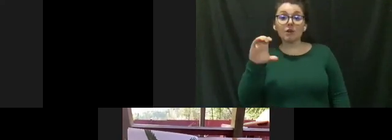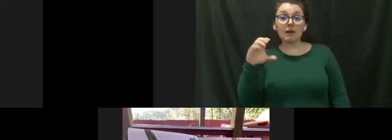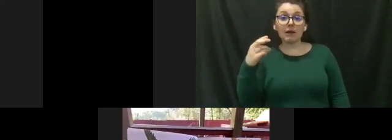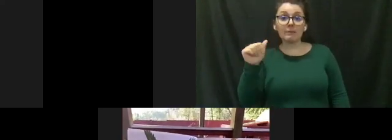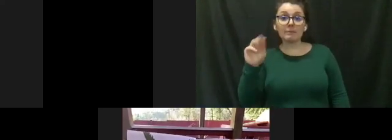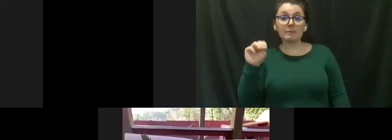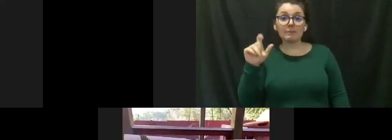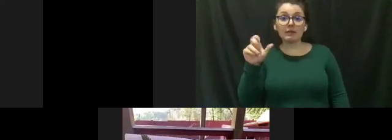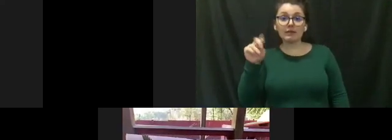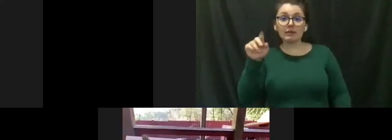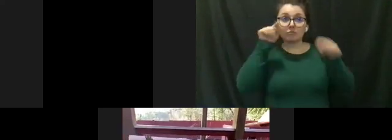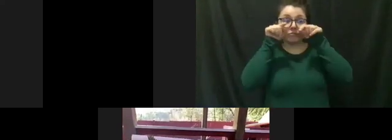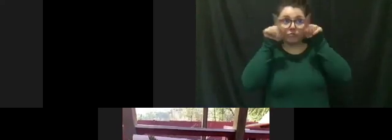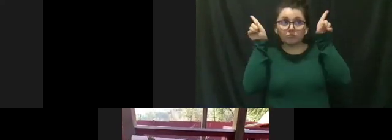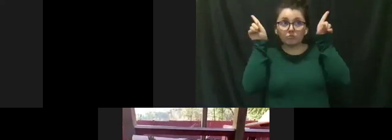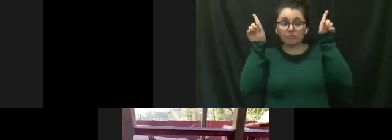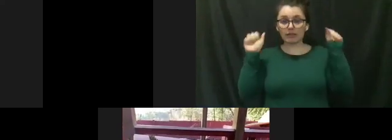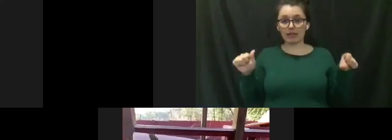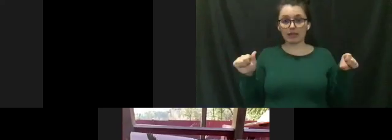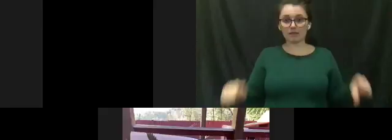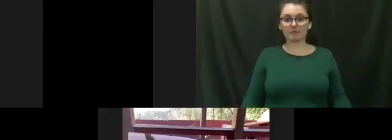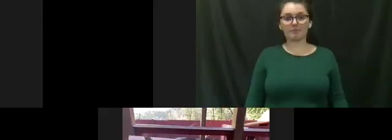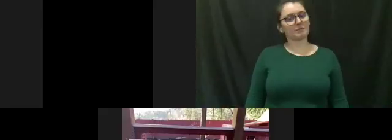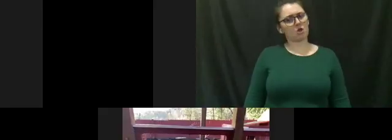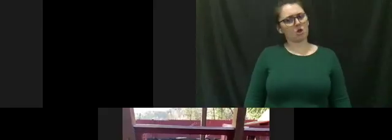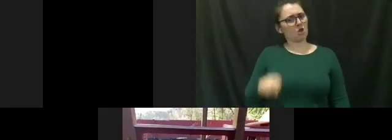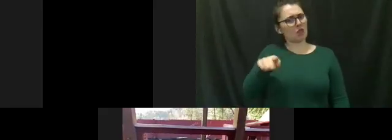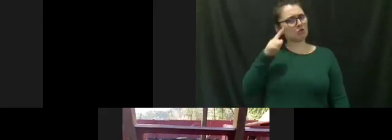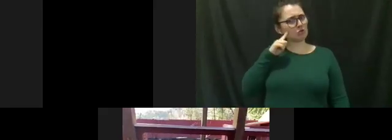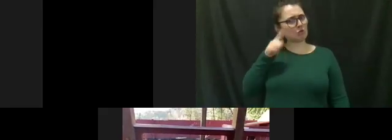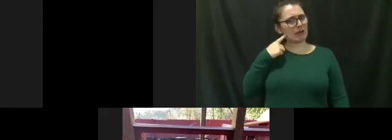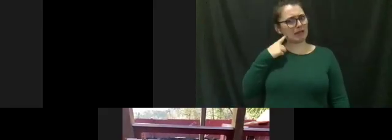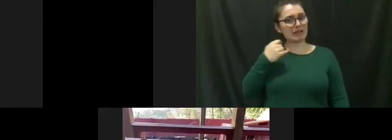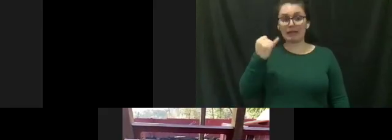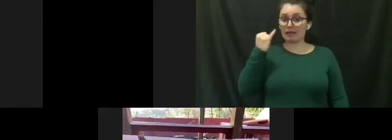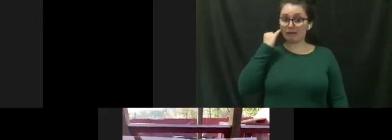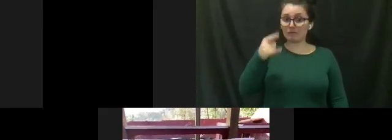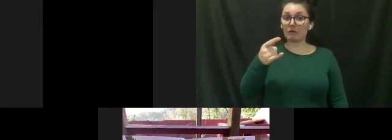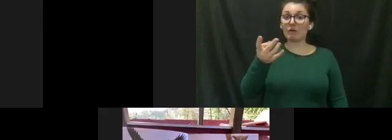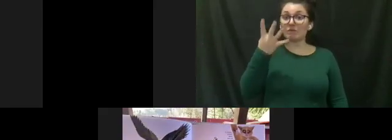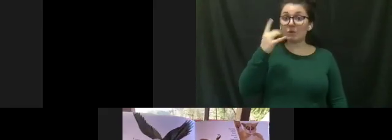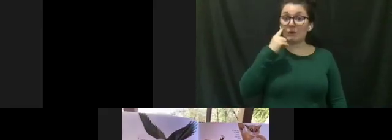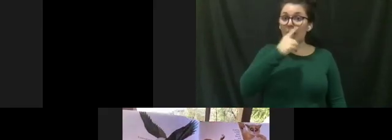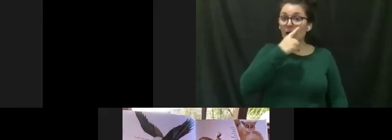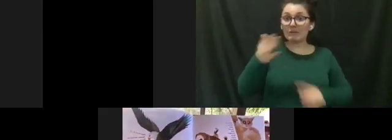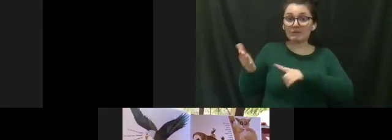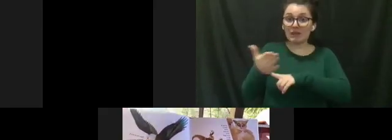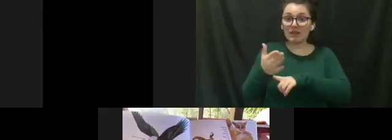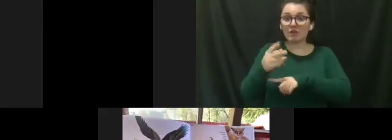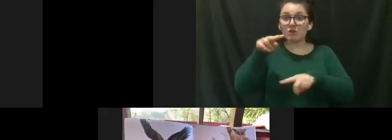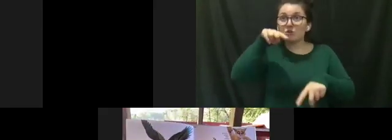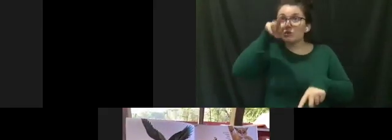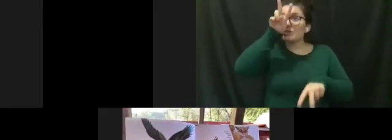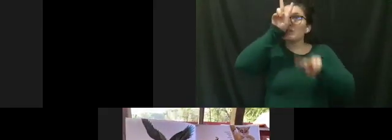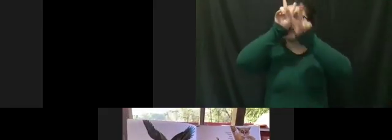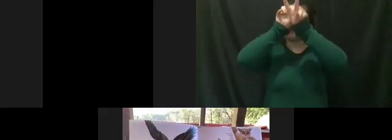at once. If you're a four-eyed, okay, this one's crazy. If you're a four-eyed fish, you look above and